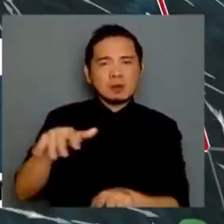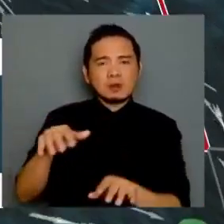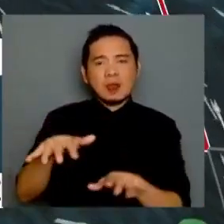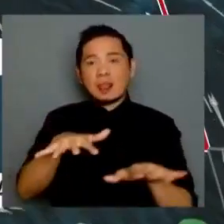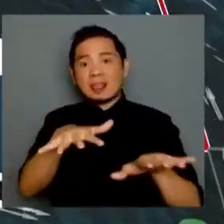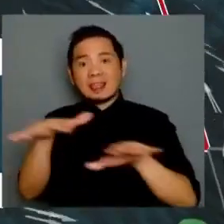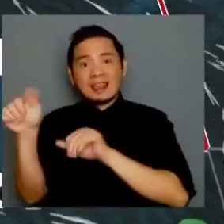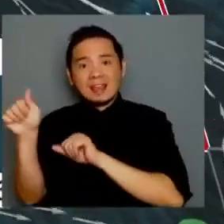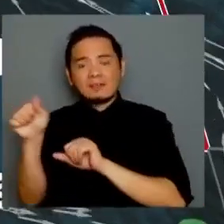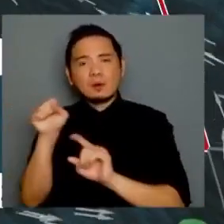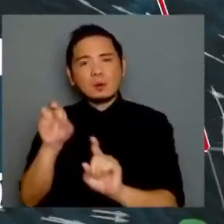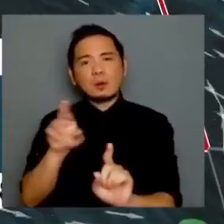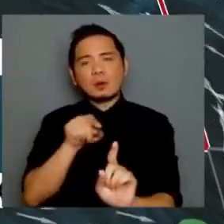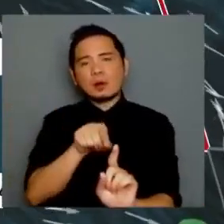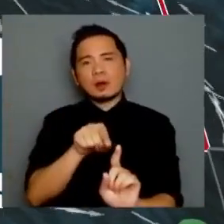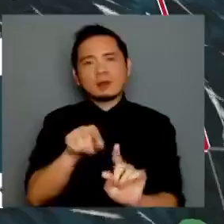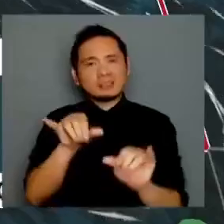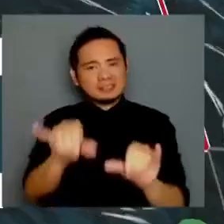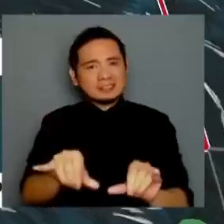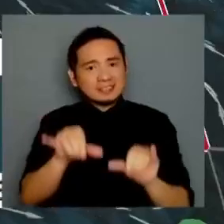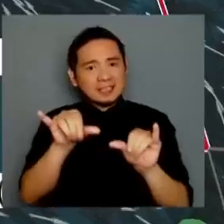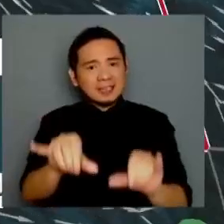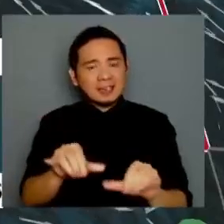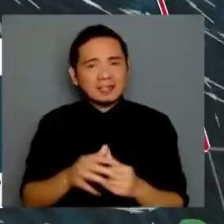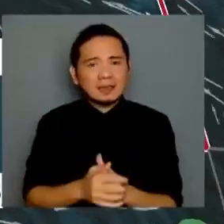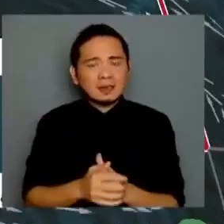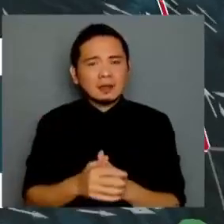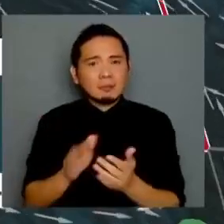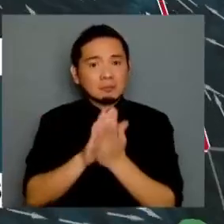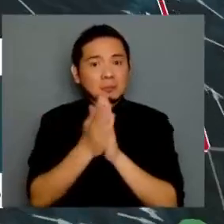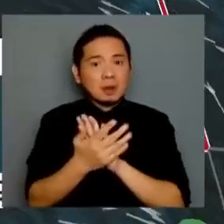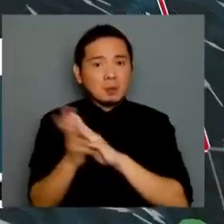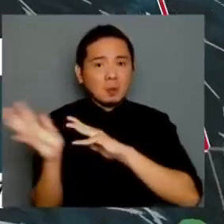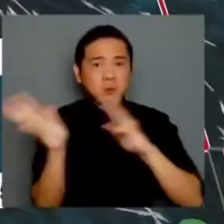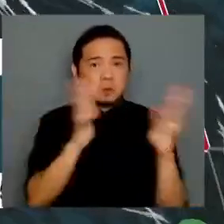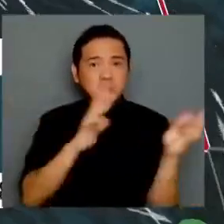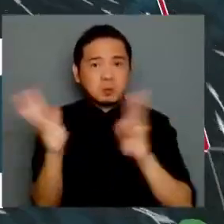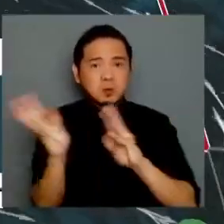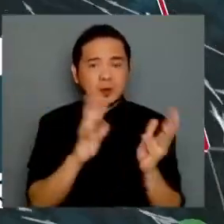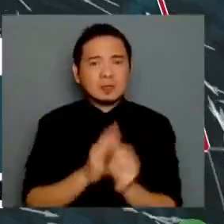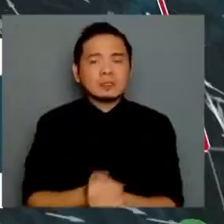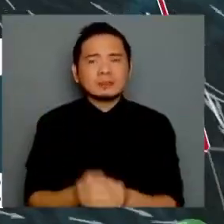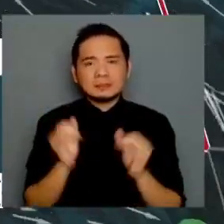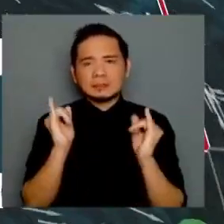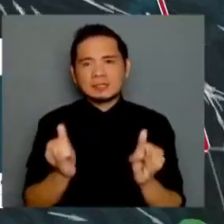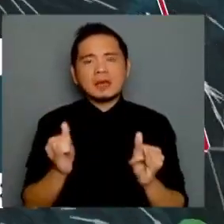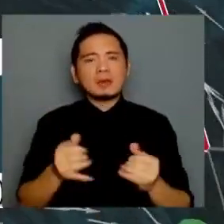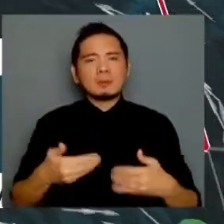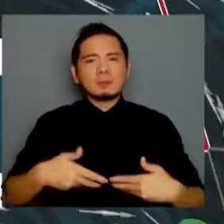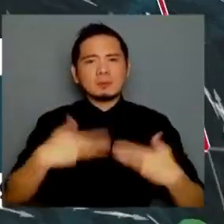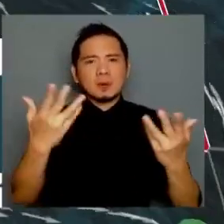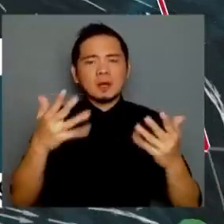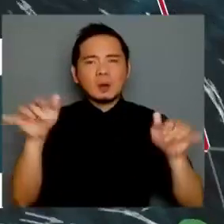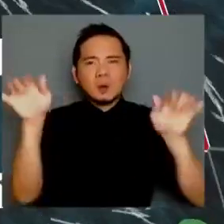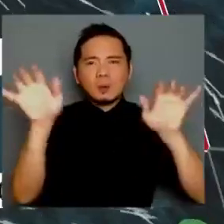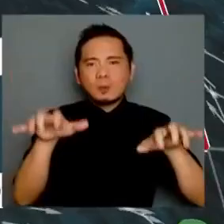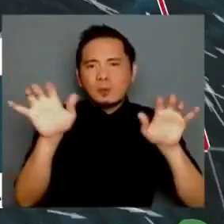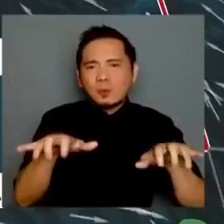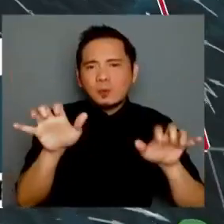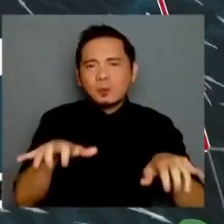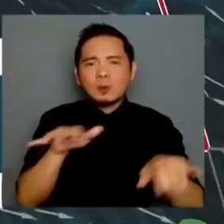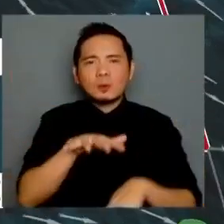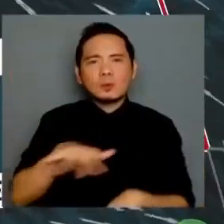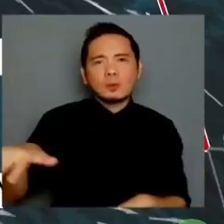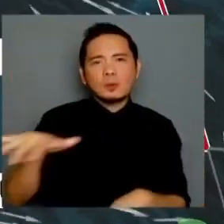low pressure area will or will not develop into a tropical cyclone, this will bring moderate to heavy with at times intense rains over the